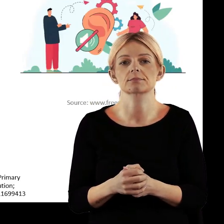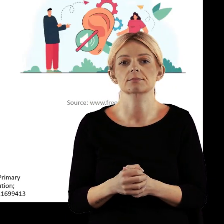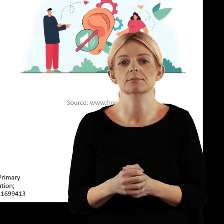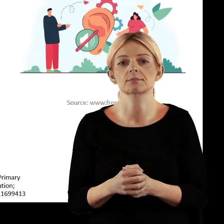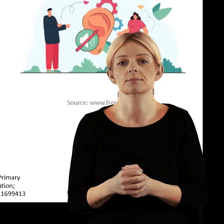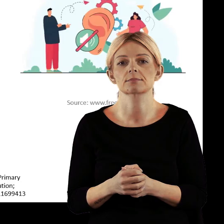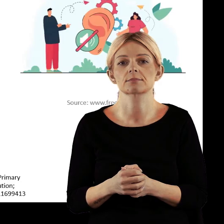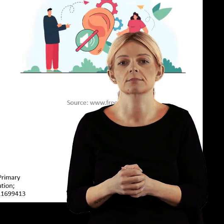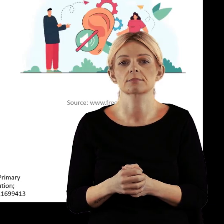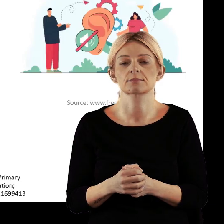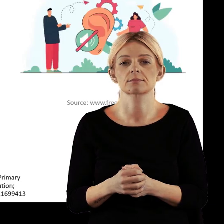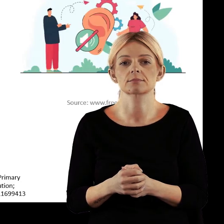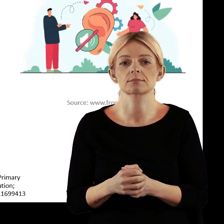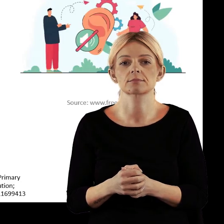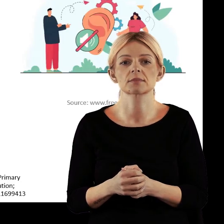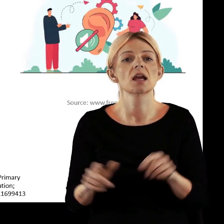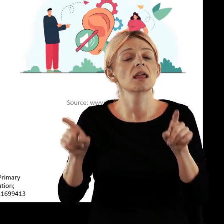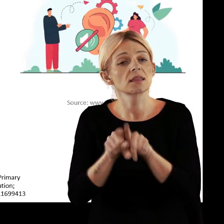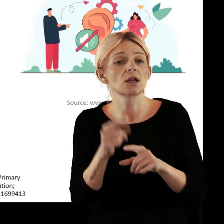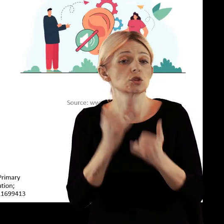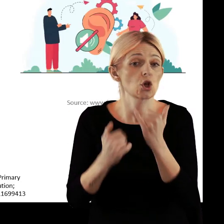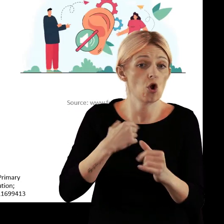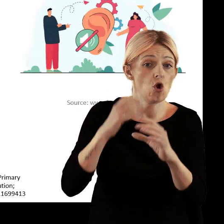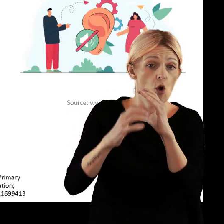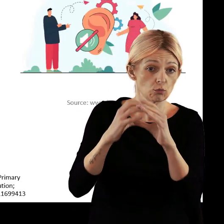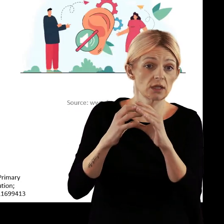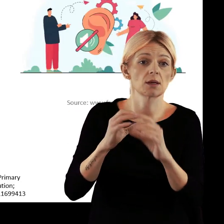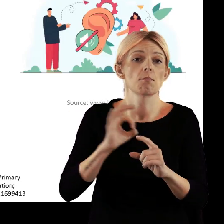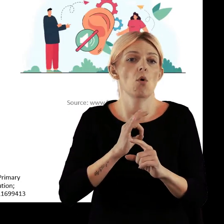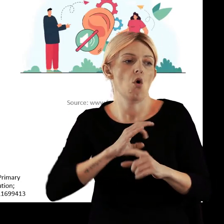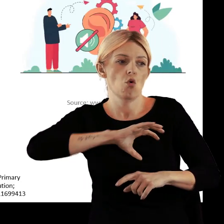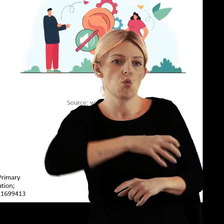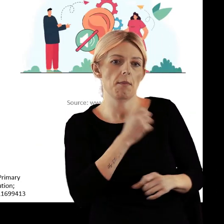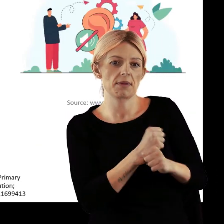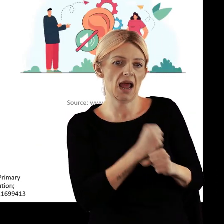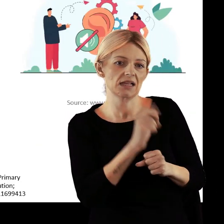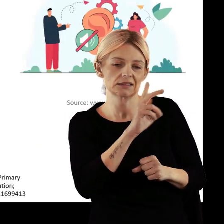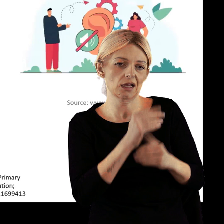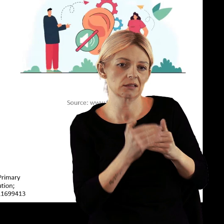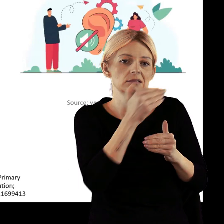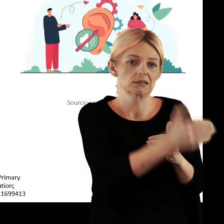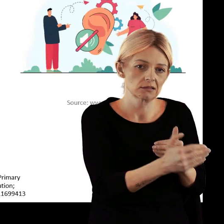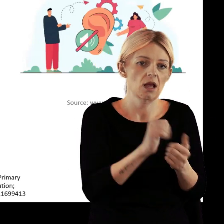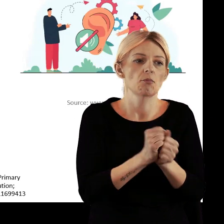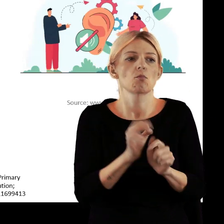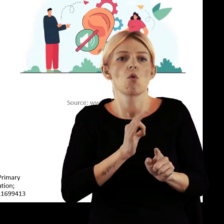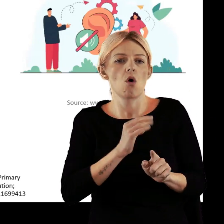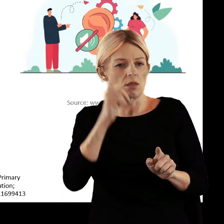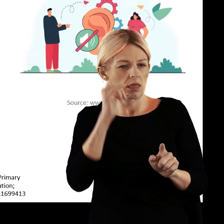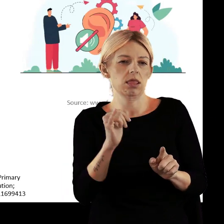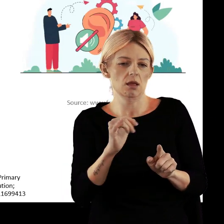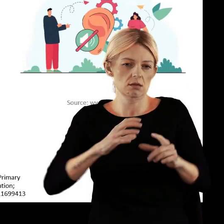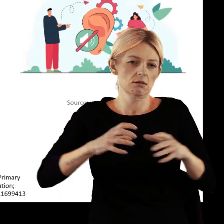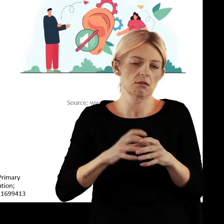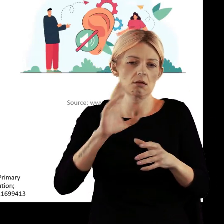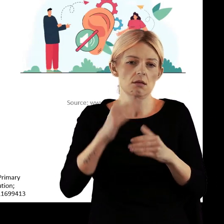with someone outside of our professional field or area of interest, we should make sure that